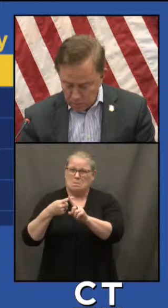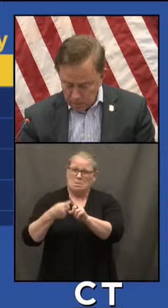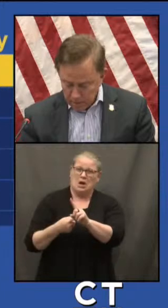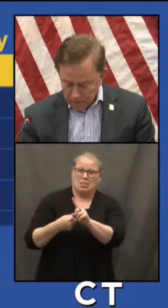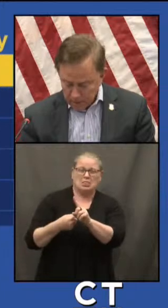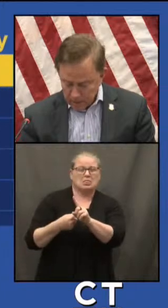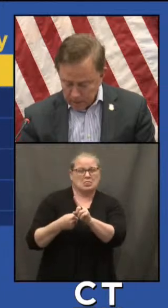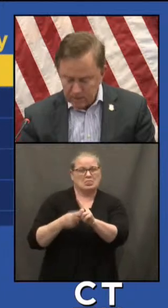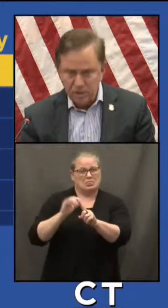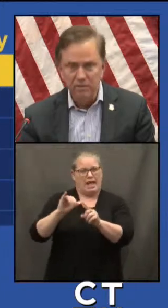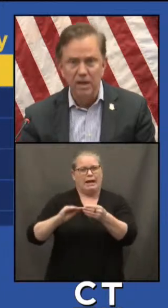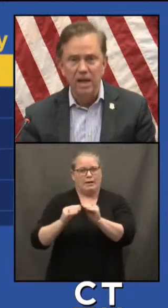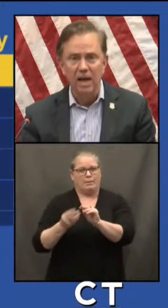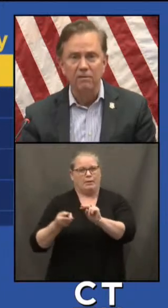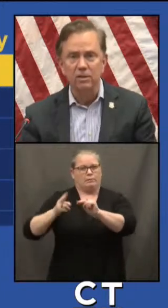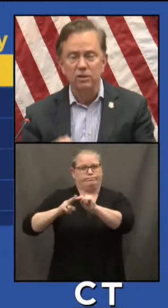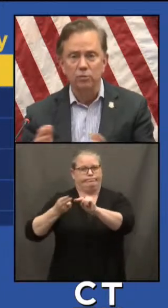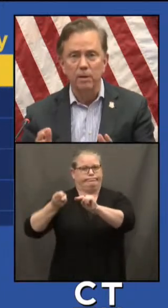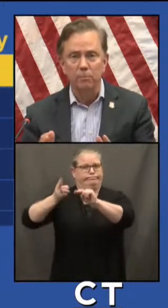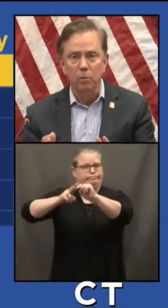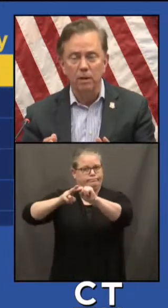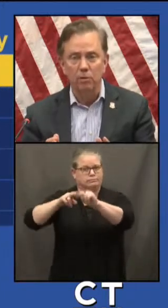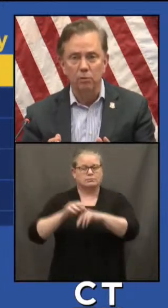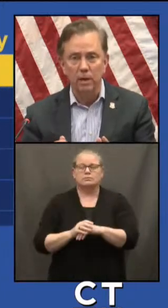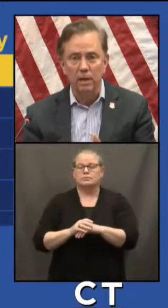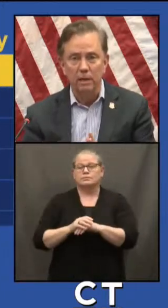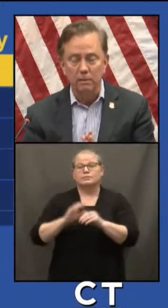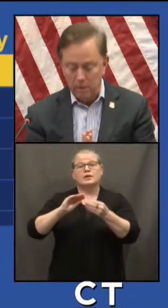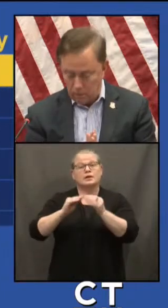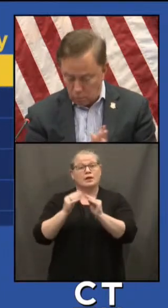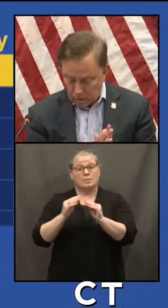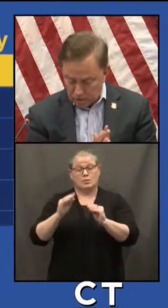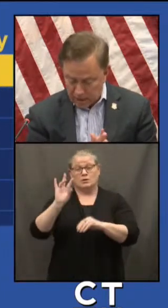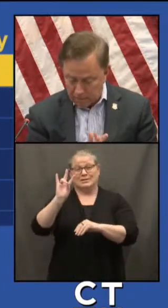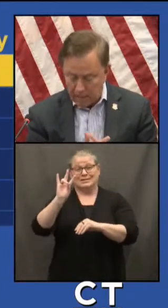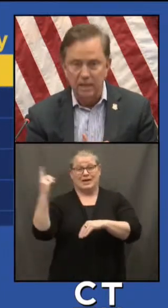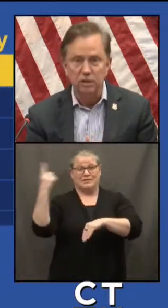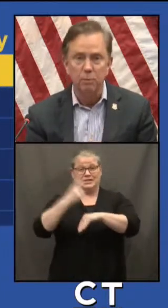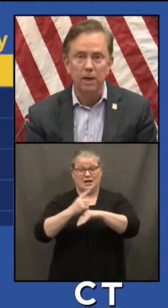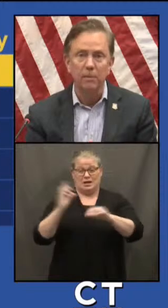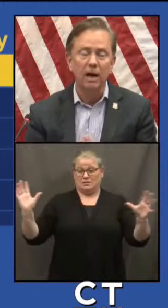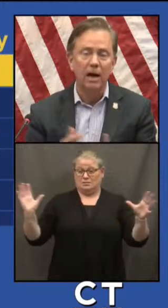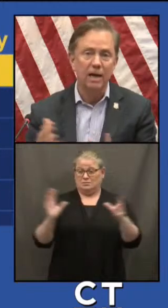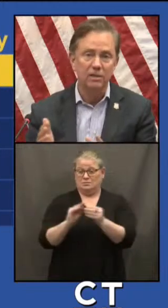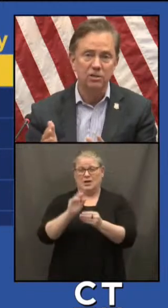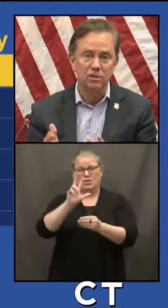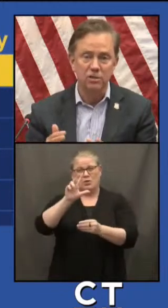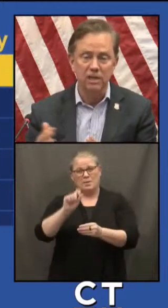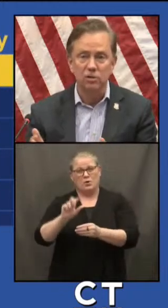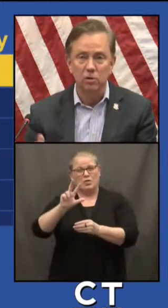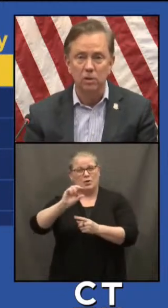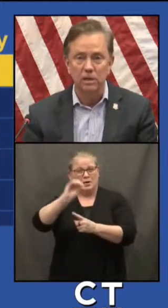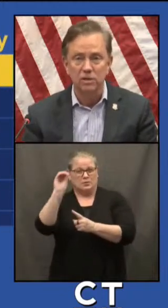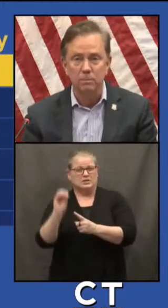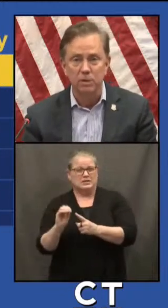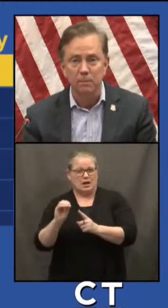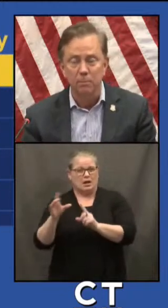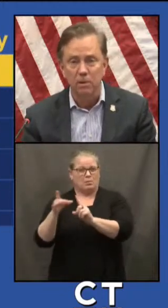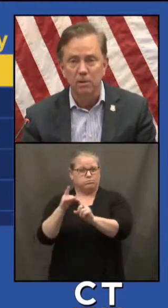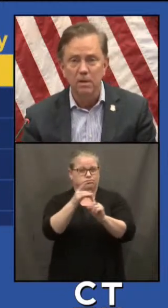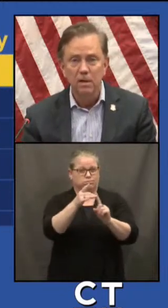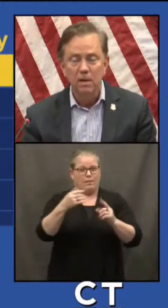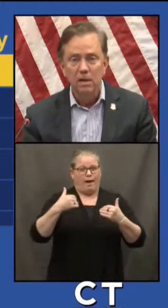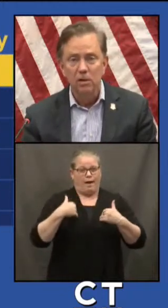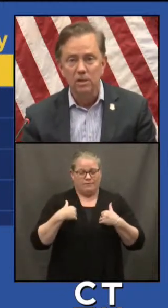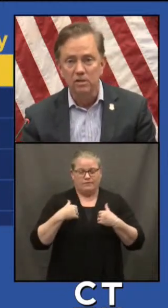so. 7-day average, 3.3. What does that mean? It's probably the highest since early